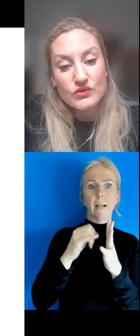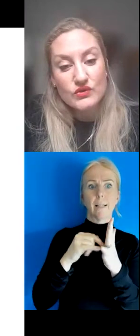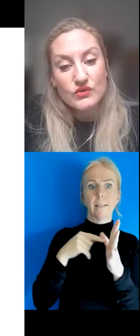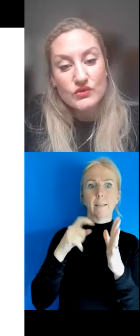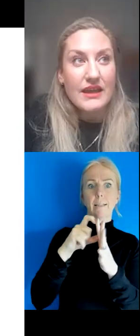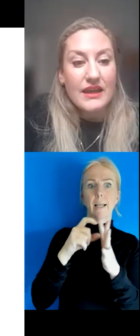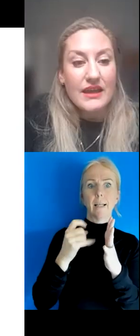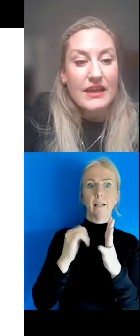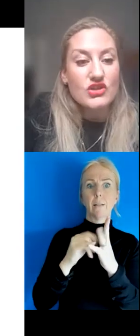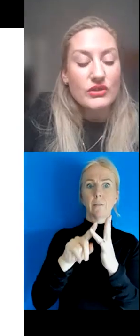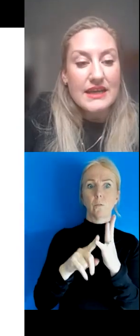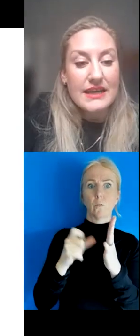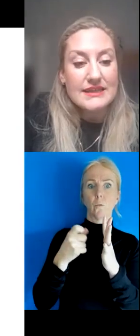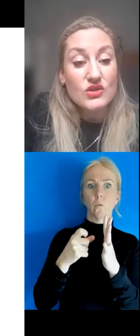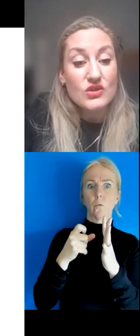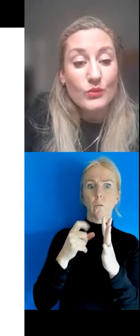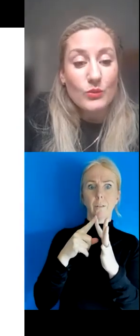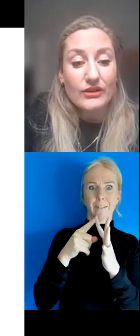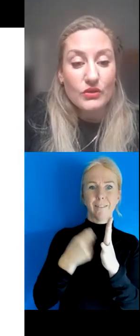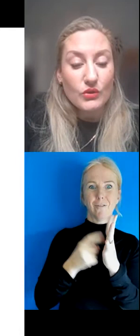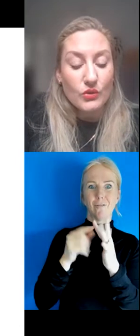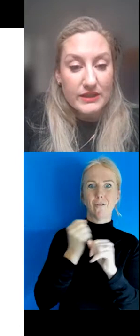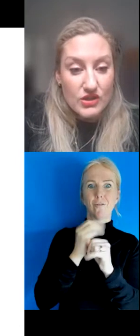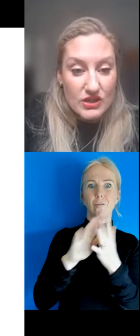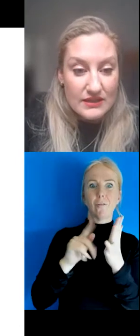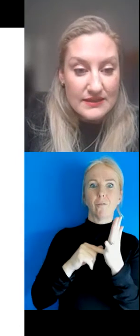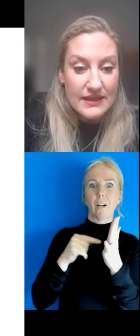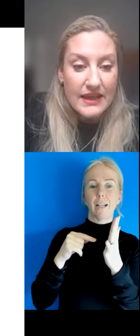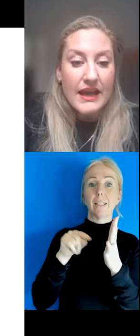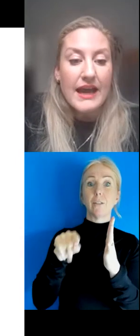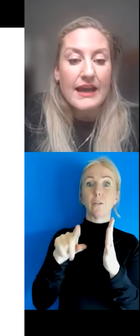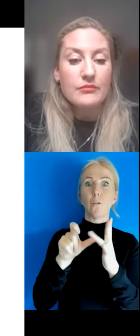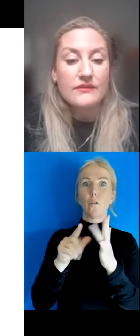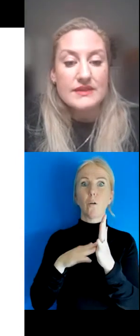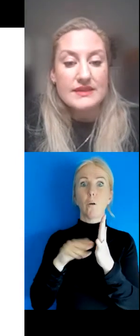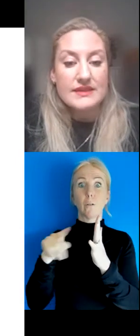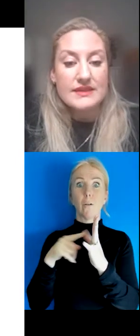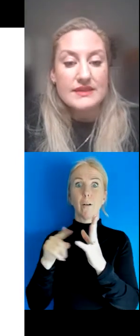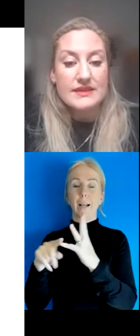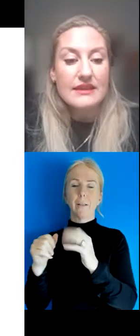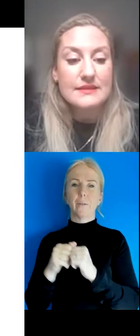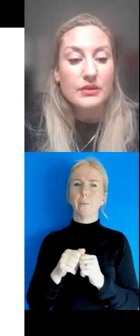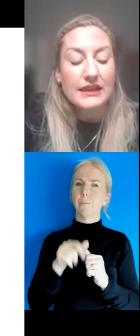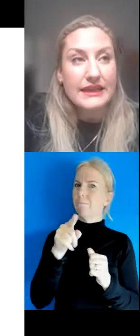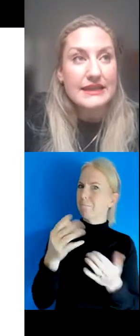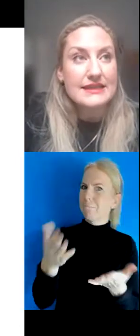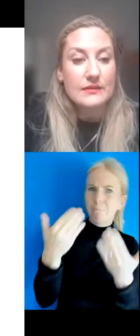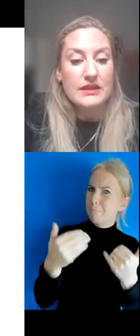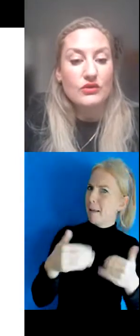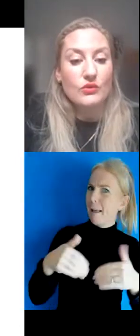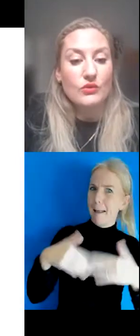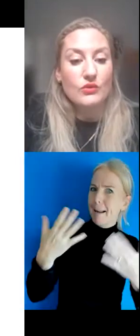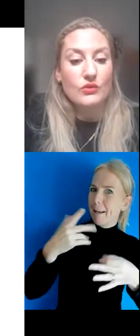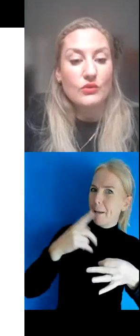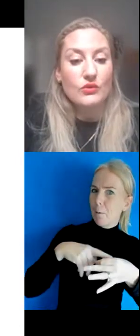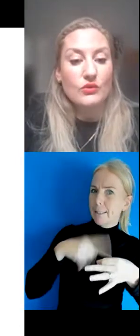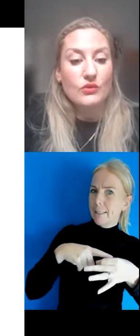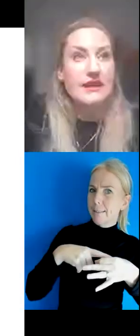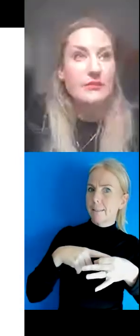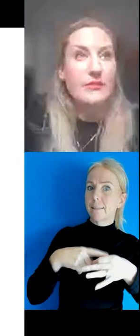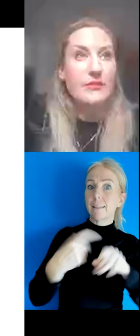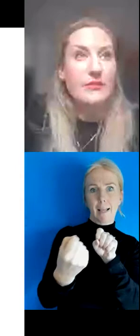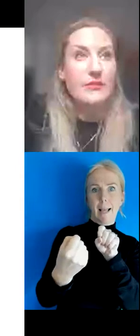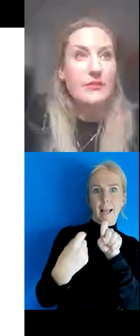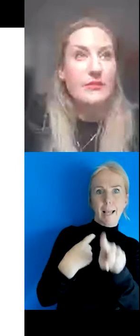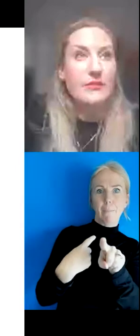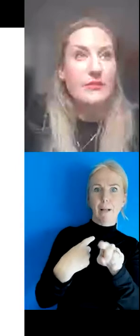disr.recruitment@randstadsourceright.com.au. And during today's session, we welcome your questions. To facilitate this, please submit your questions to